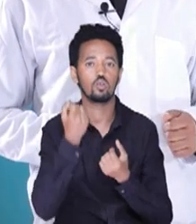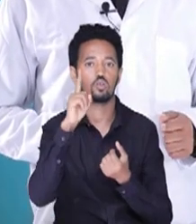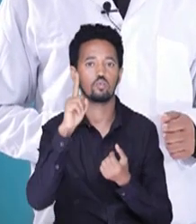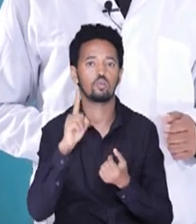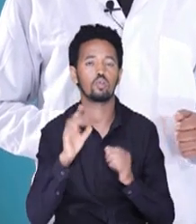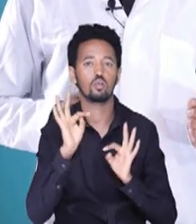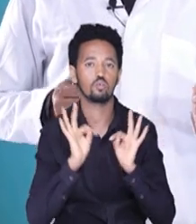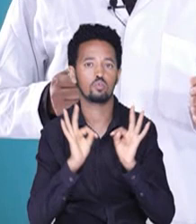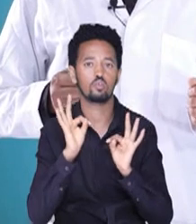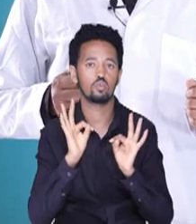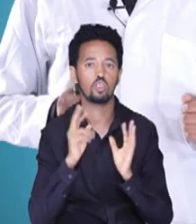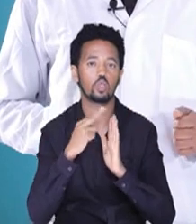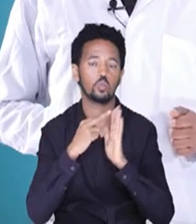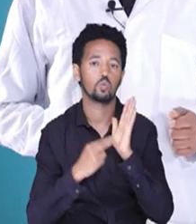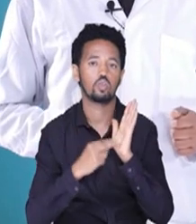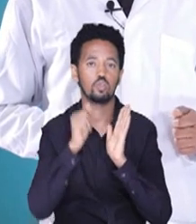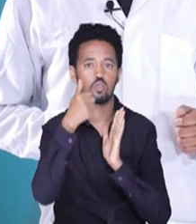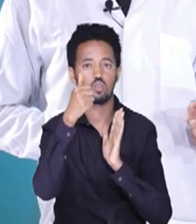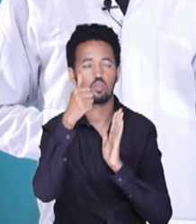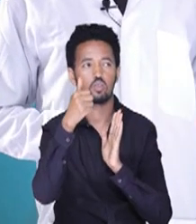History, Unit 10,